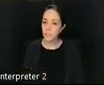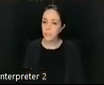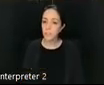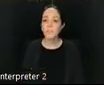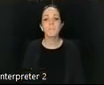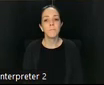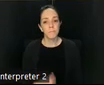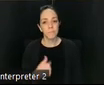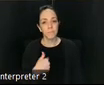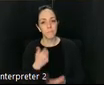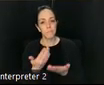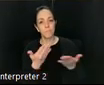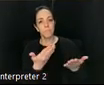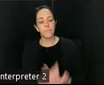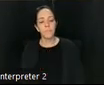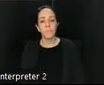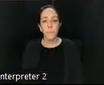that suggestion.